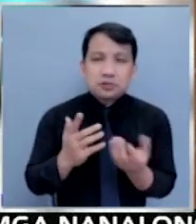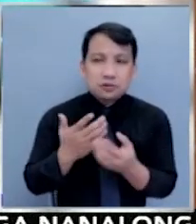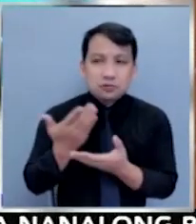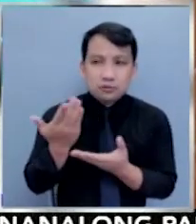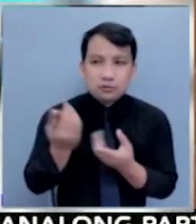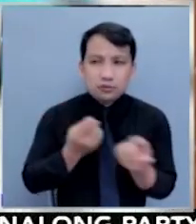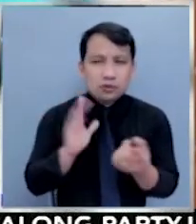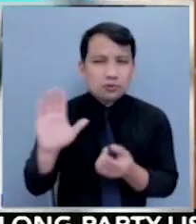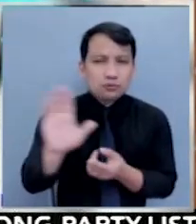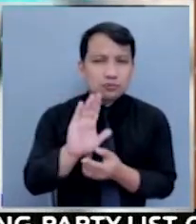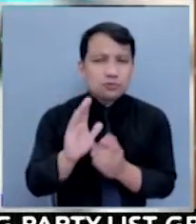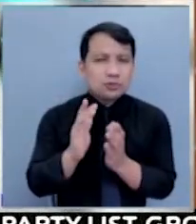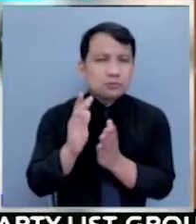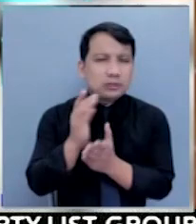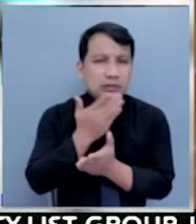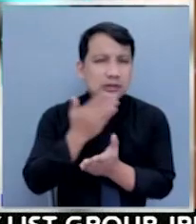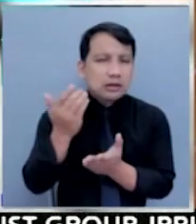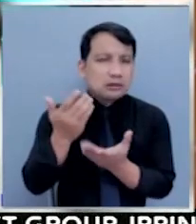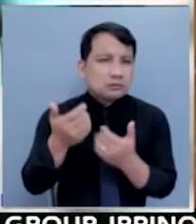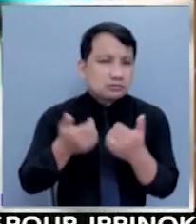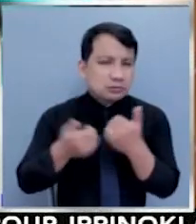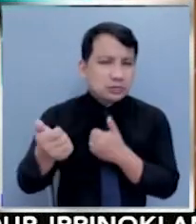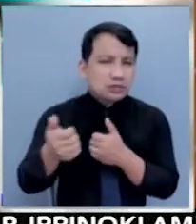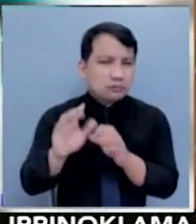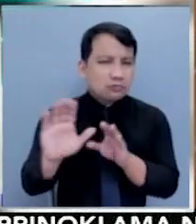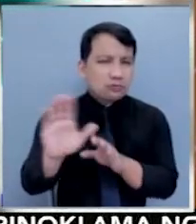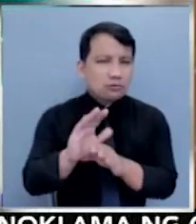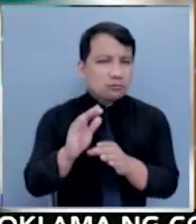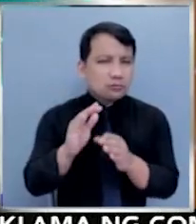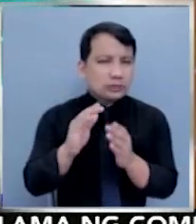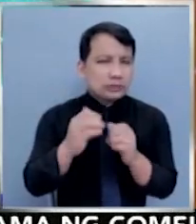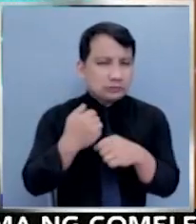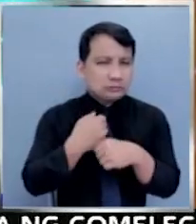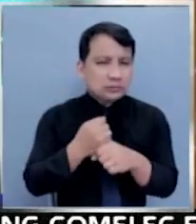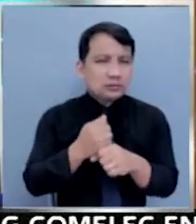and trying to hone their craft in every program or